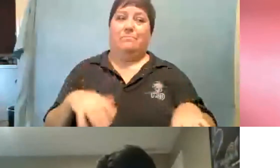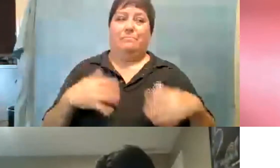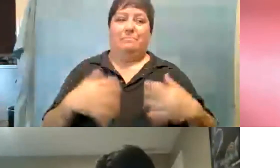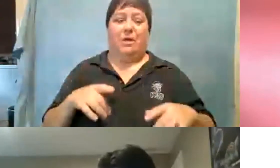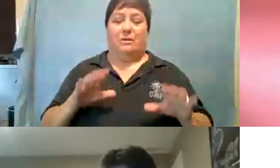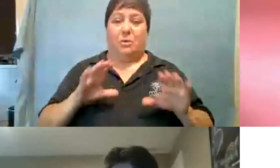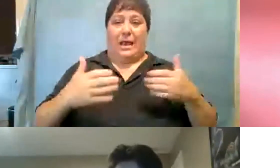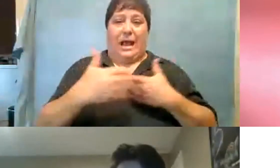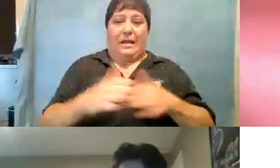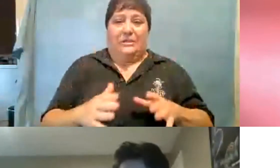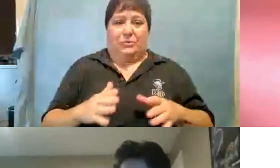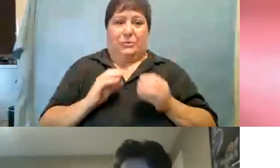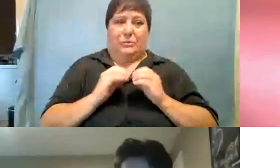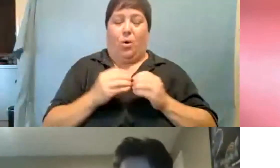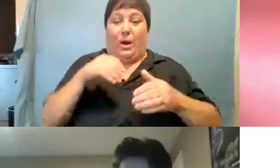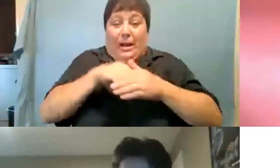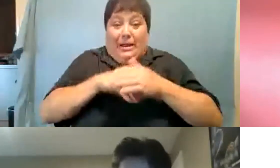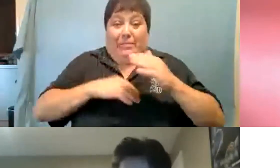or just on in the school,